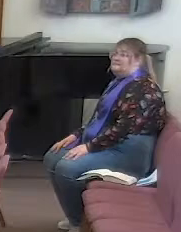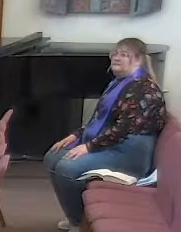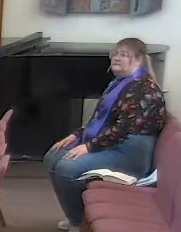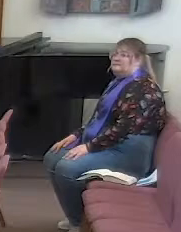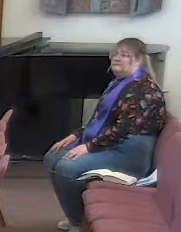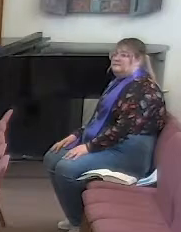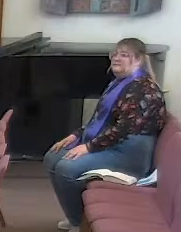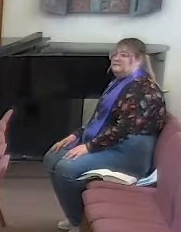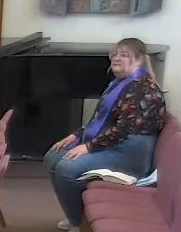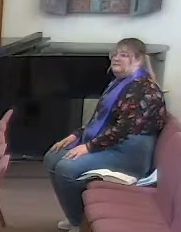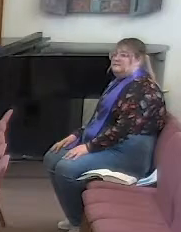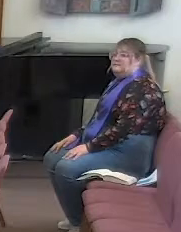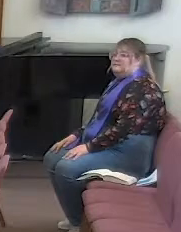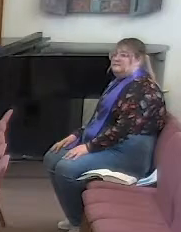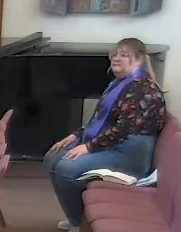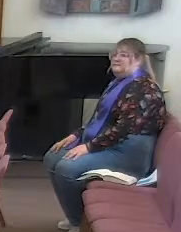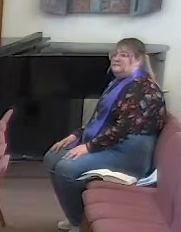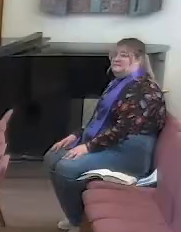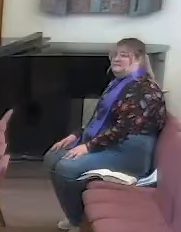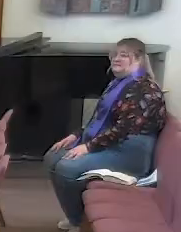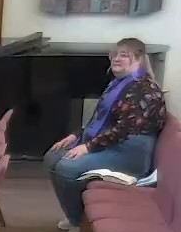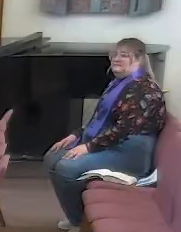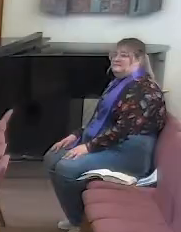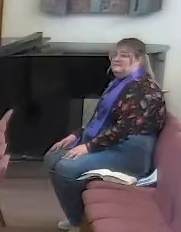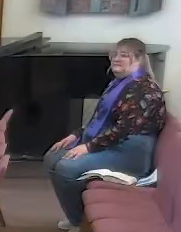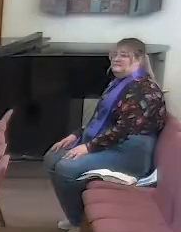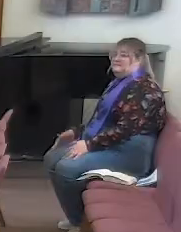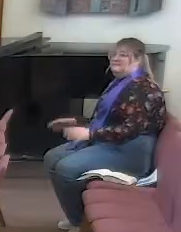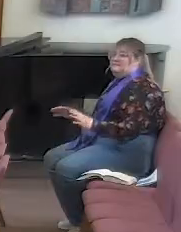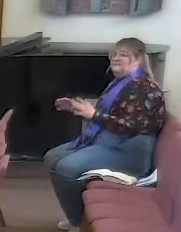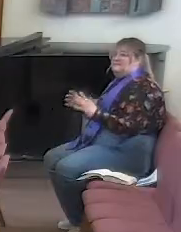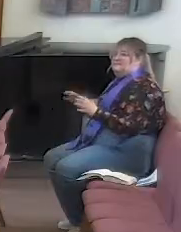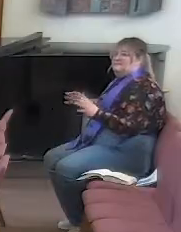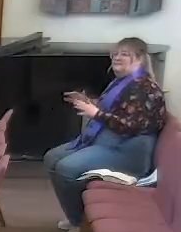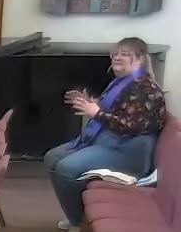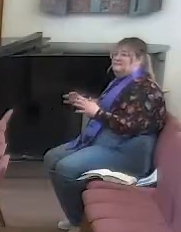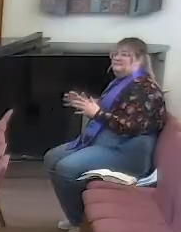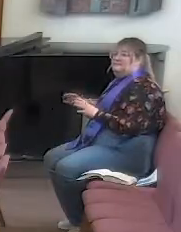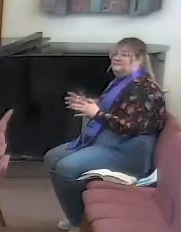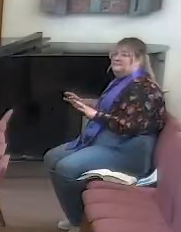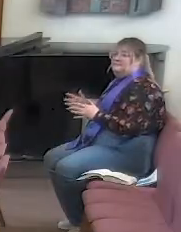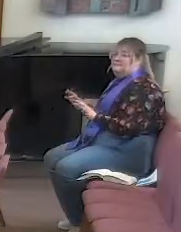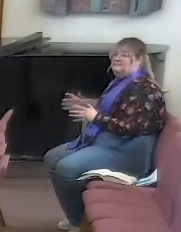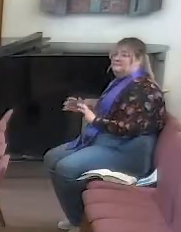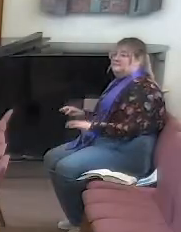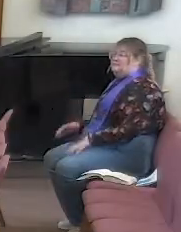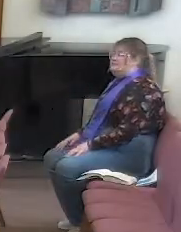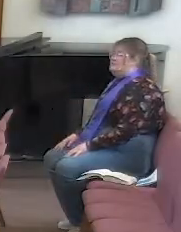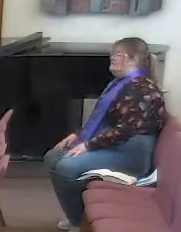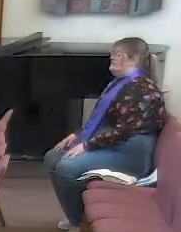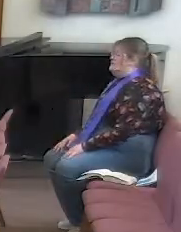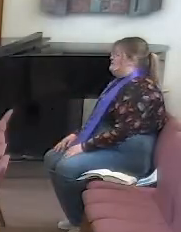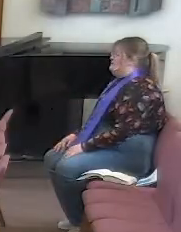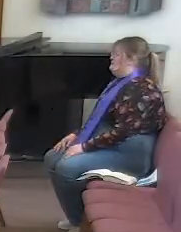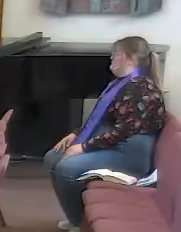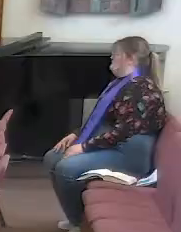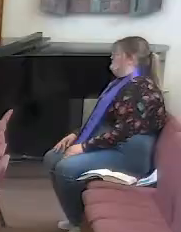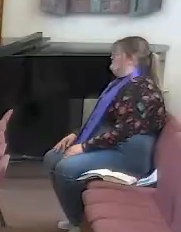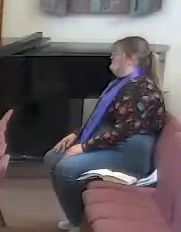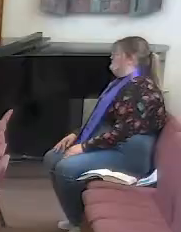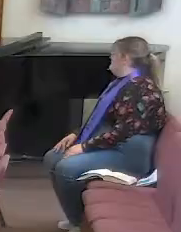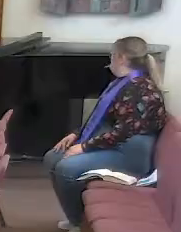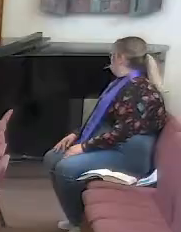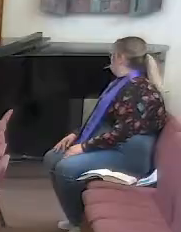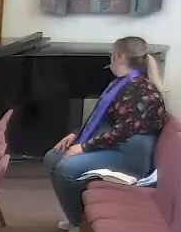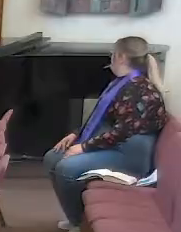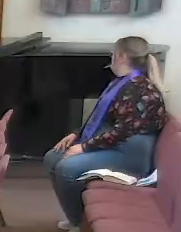Oh, I'm sorry, Jody Savage. Look. Bill Shearer. I'm so sorry.